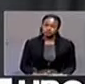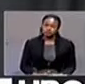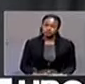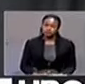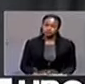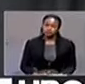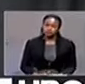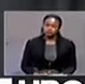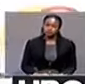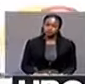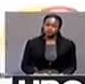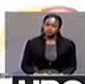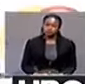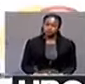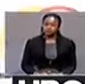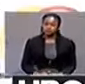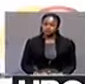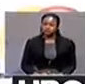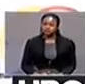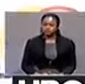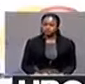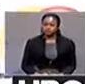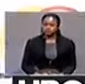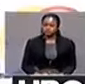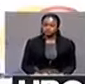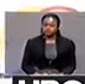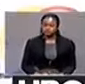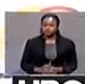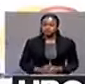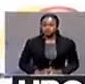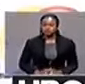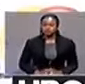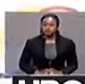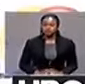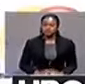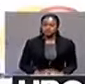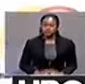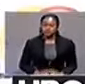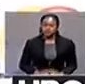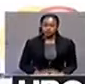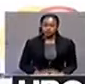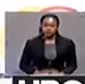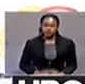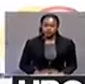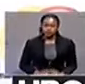Sengo, Abala, then I come to the rest.